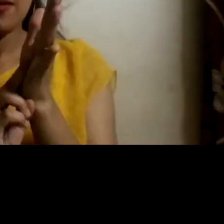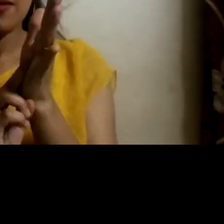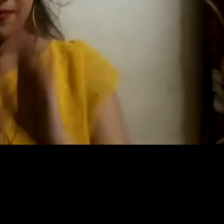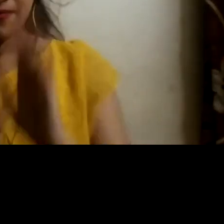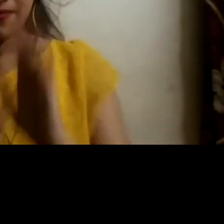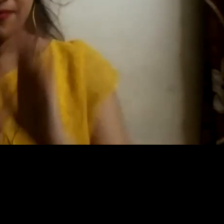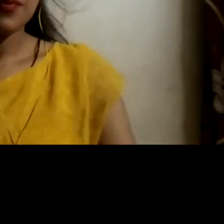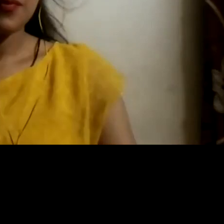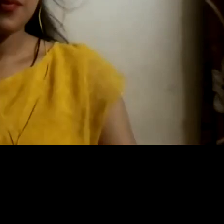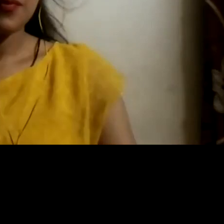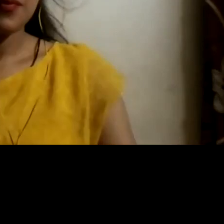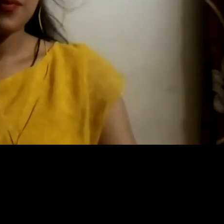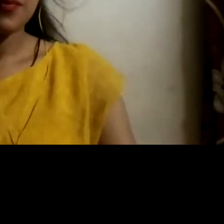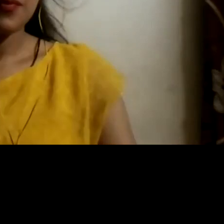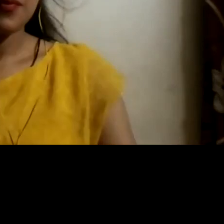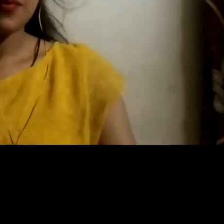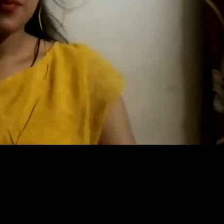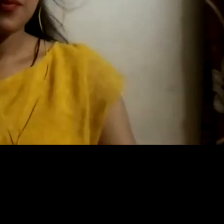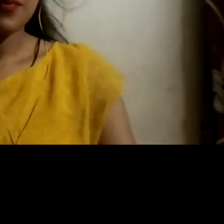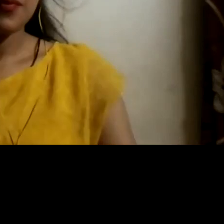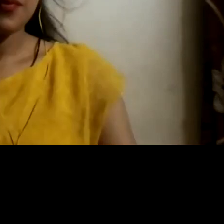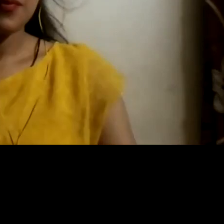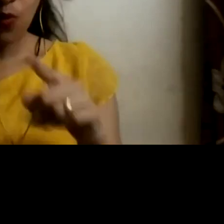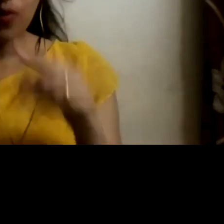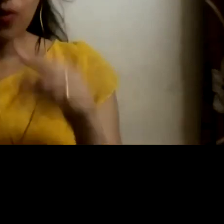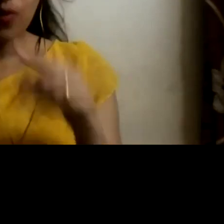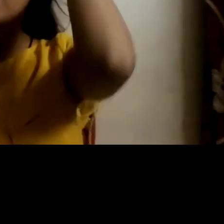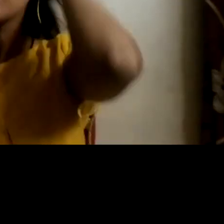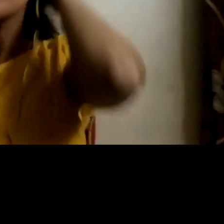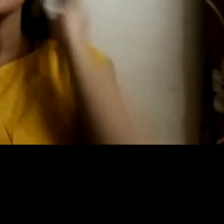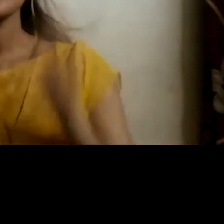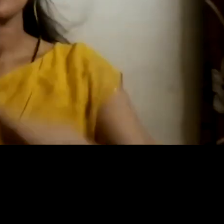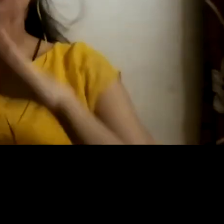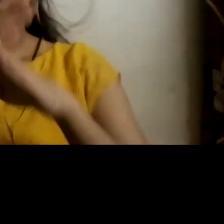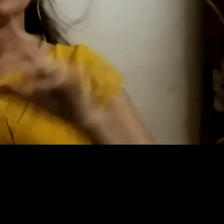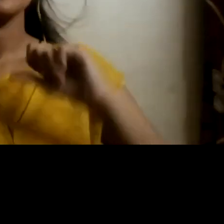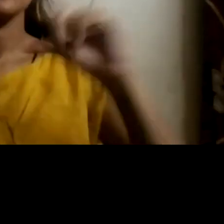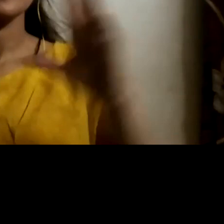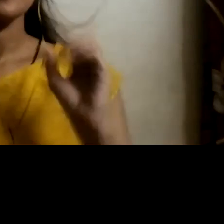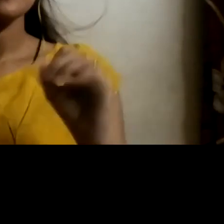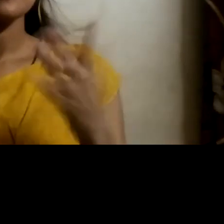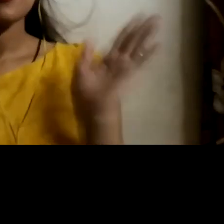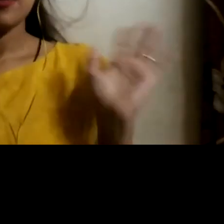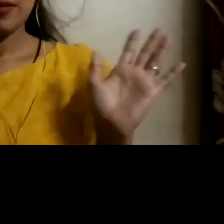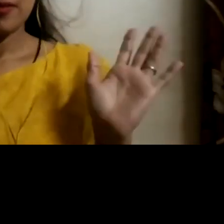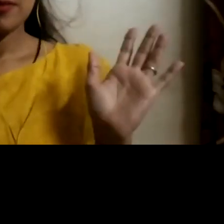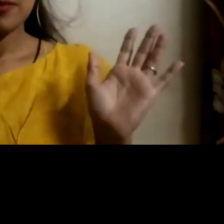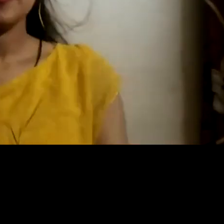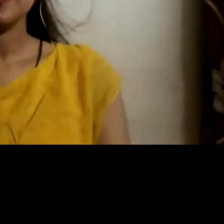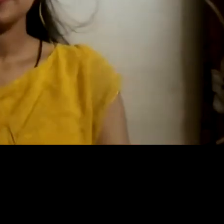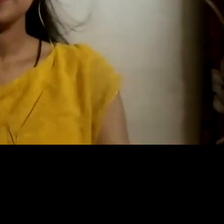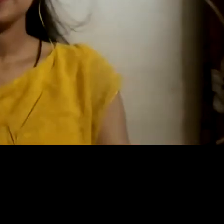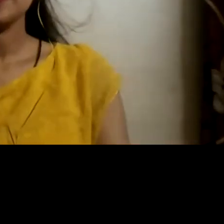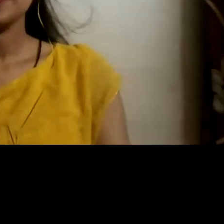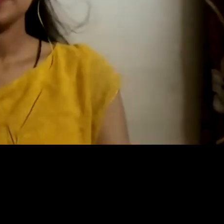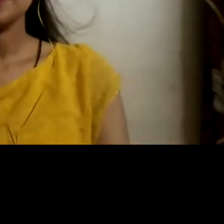your permission, if you allow, I can now start sharing my screen as well and also scribble a bit on